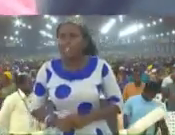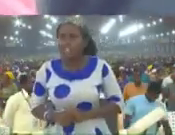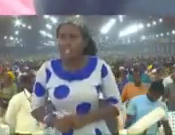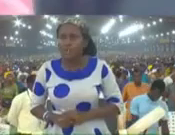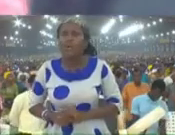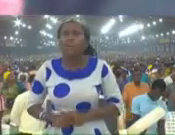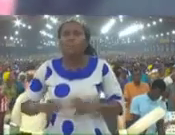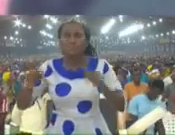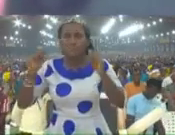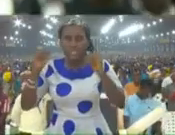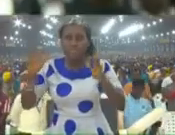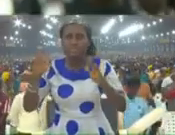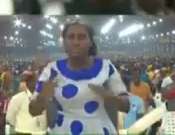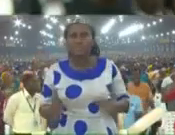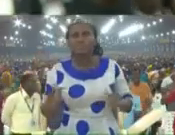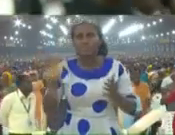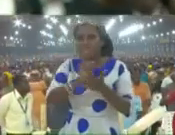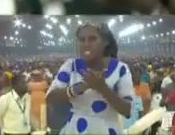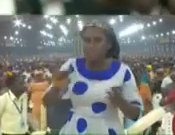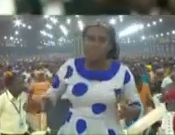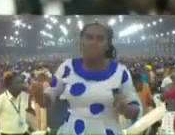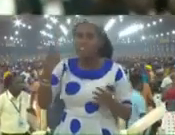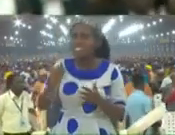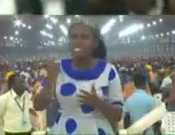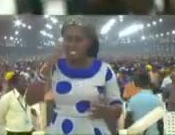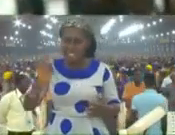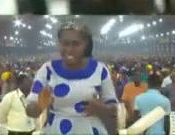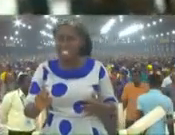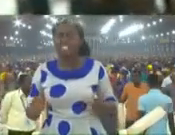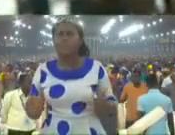Father, lift the siege.